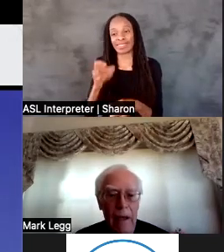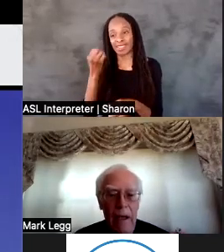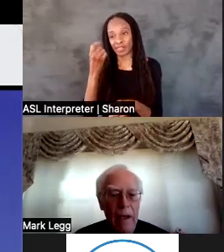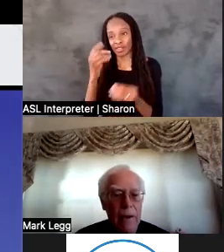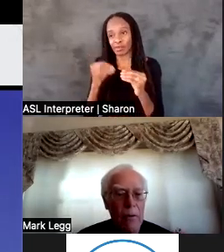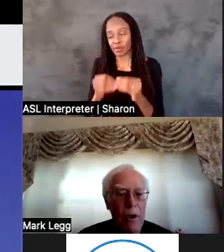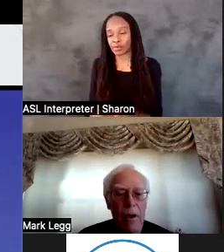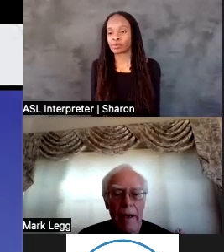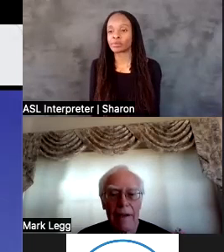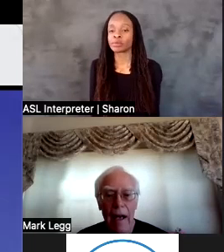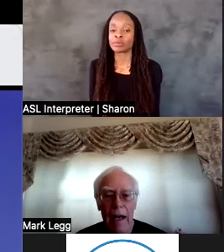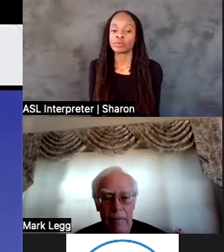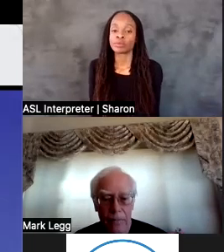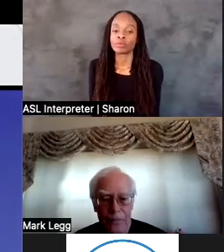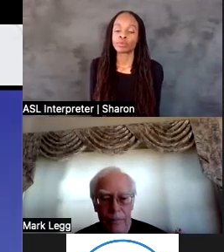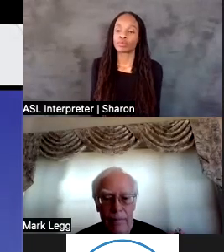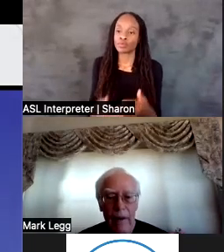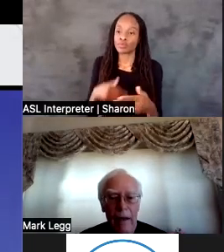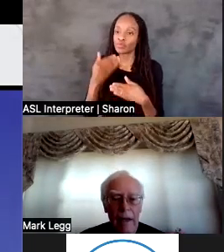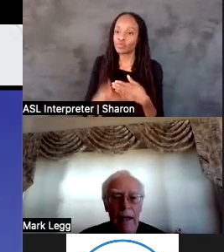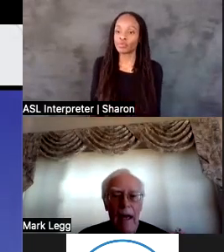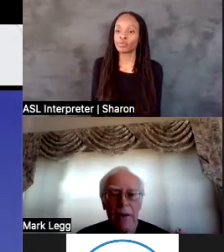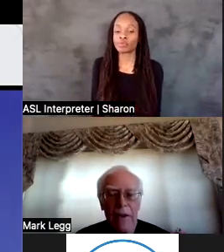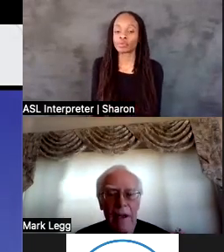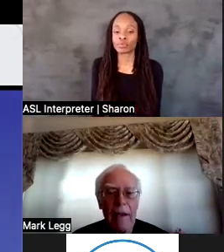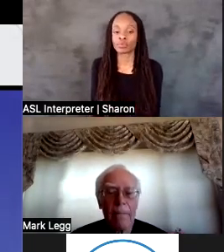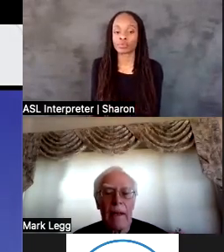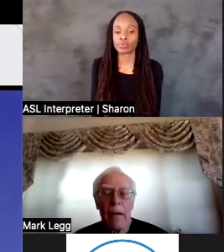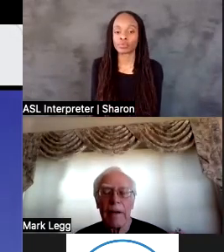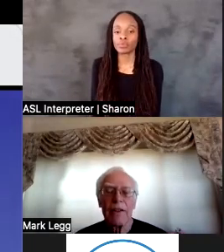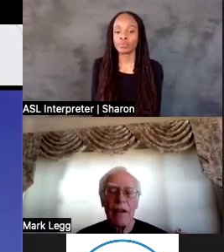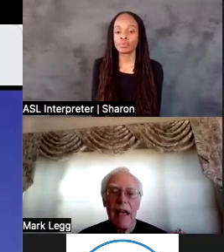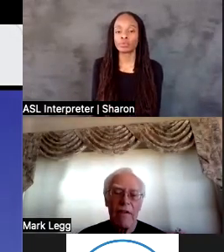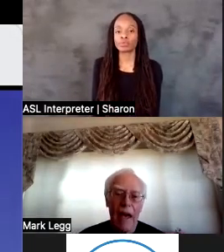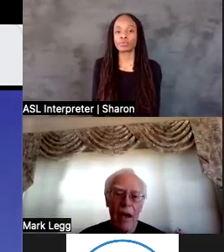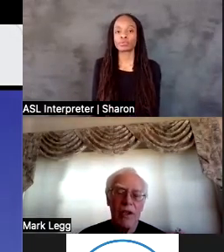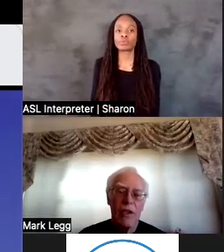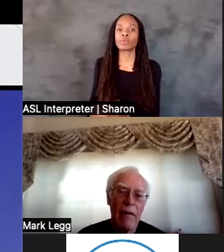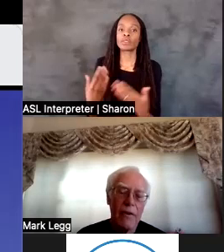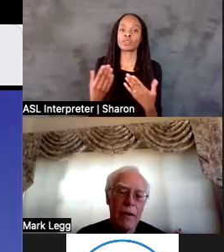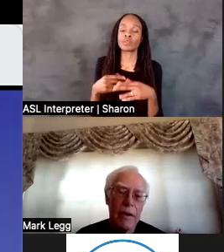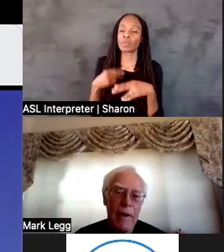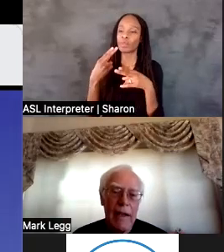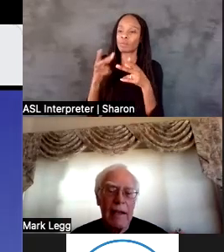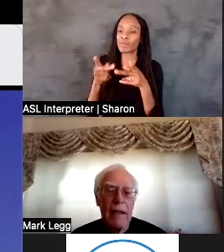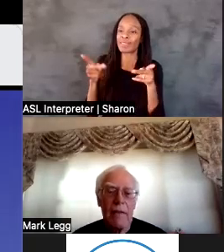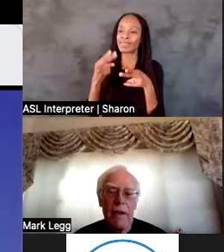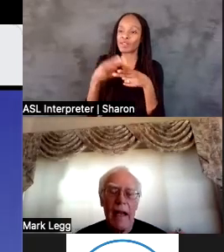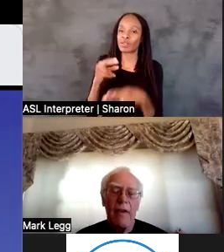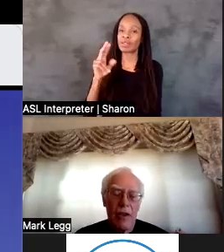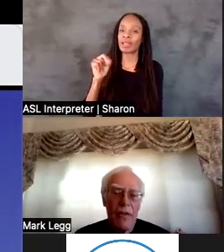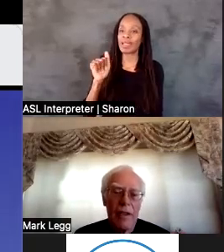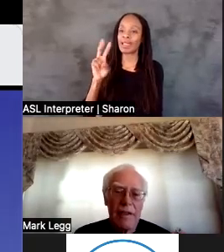So we'll go to the next slide, and you'll see a place called Navy Fan, which is offshore.